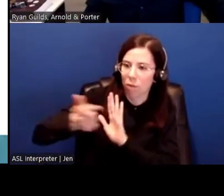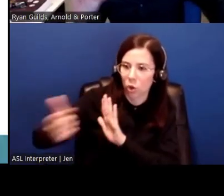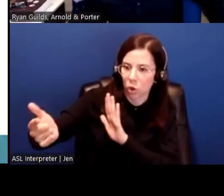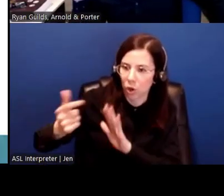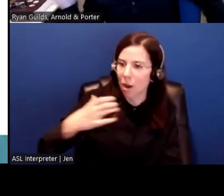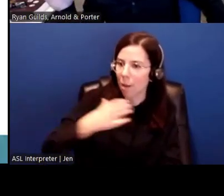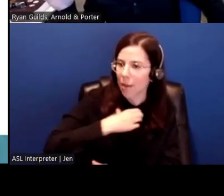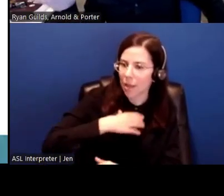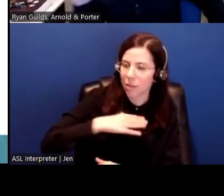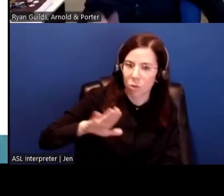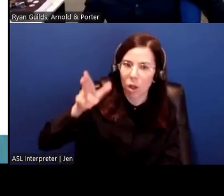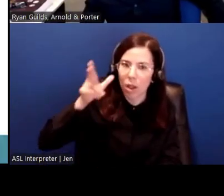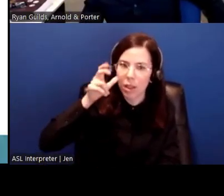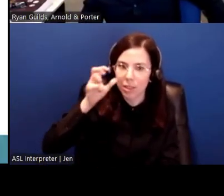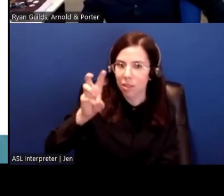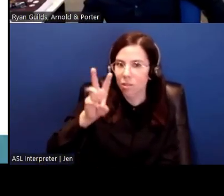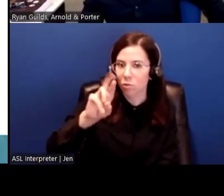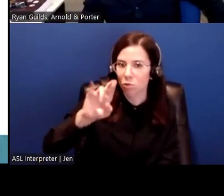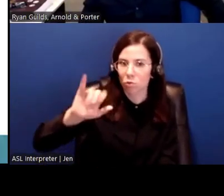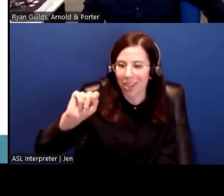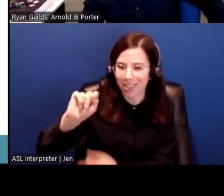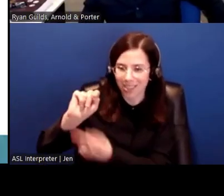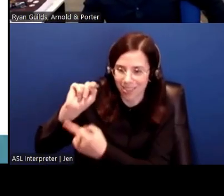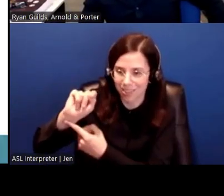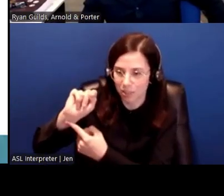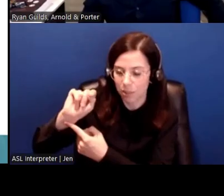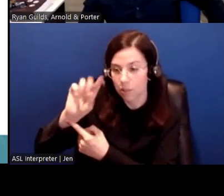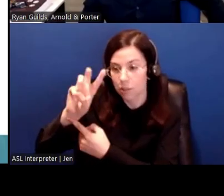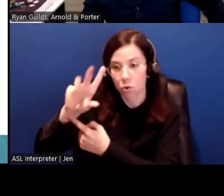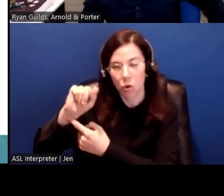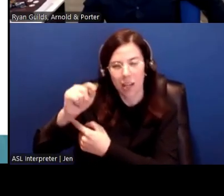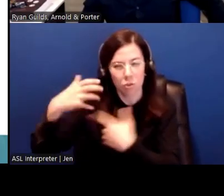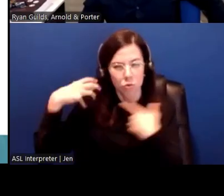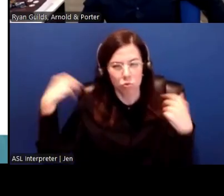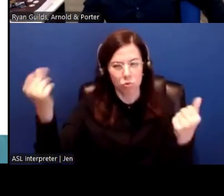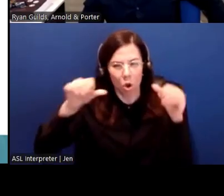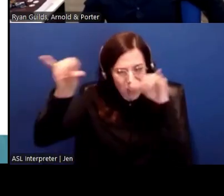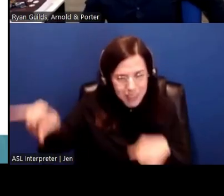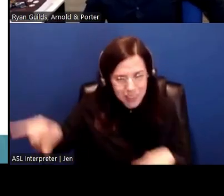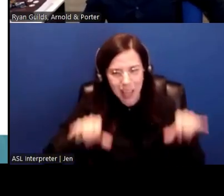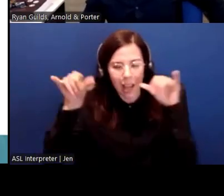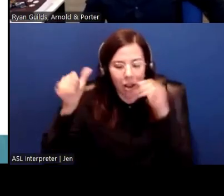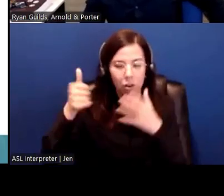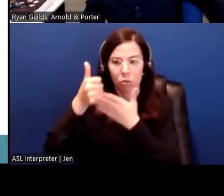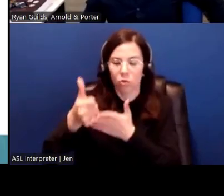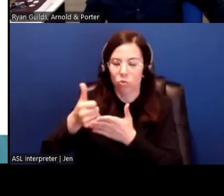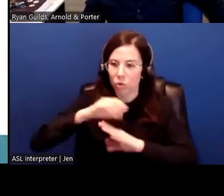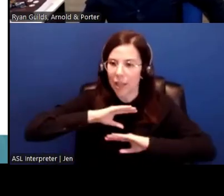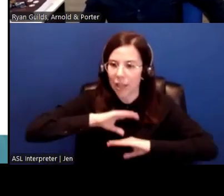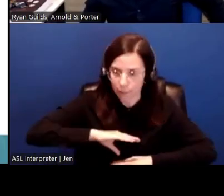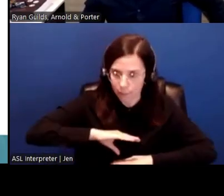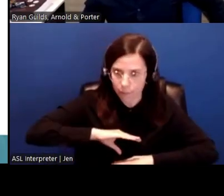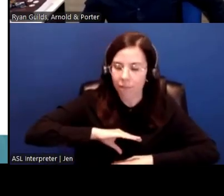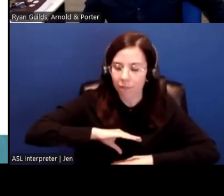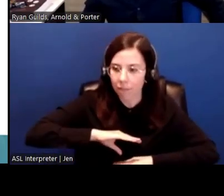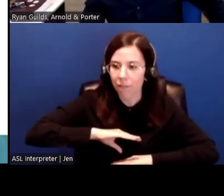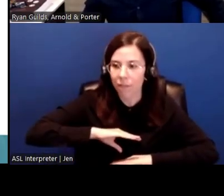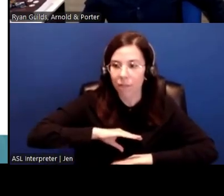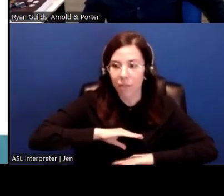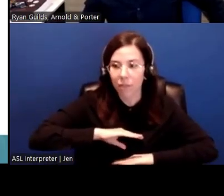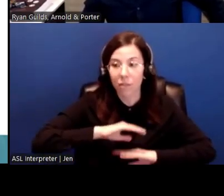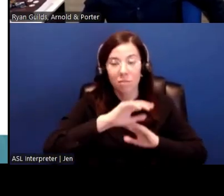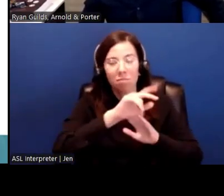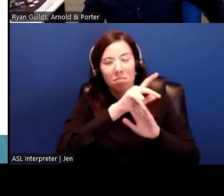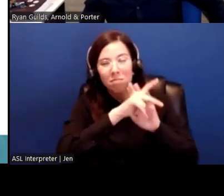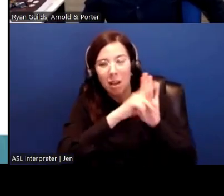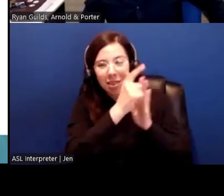writ. The writ has an exceedingly high standard for relief, something that policymakers have looked